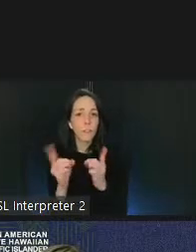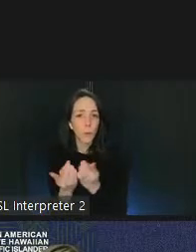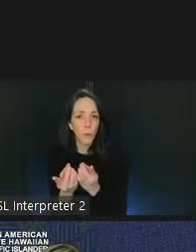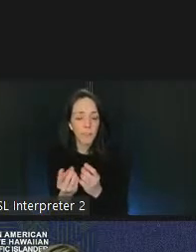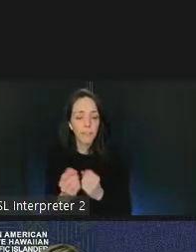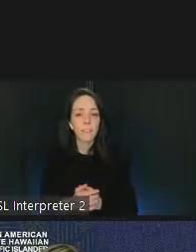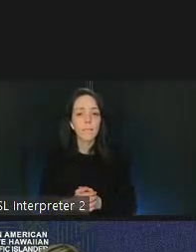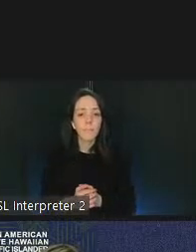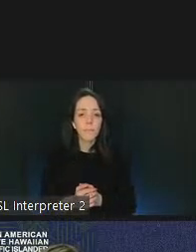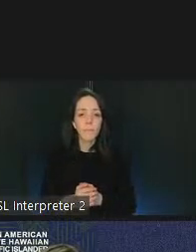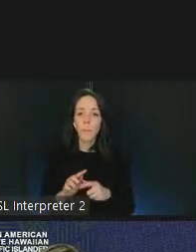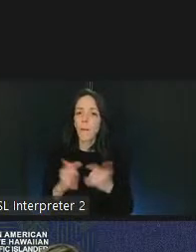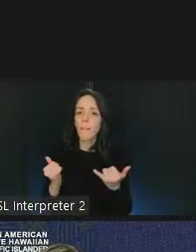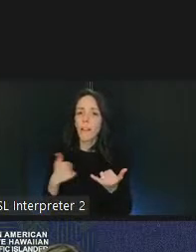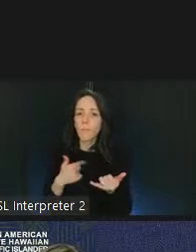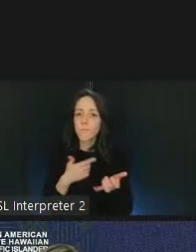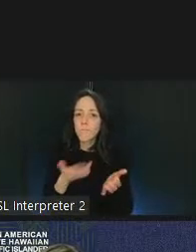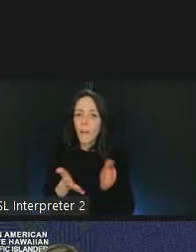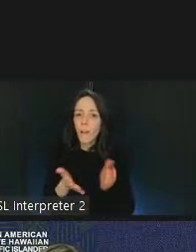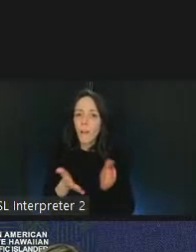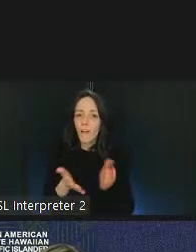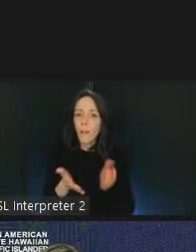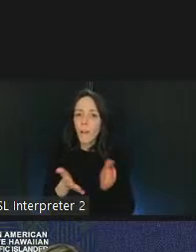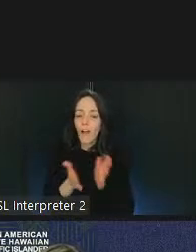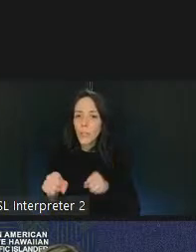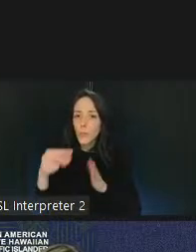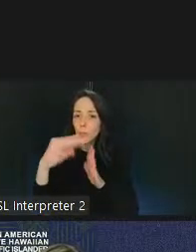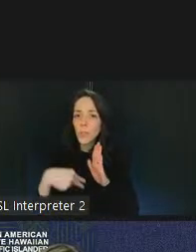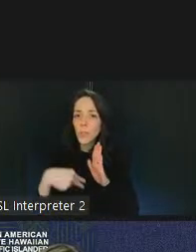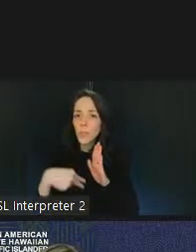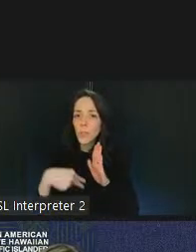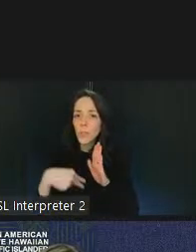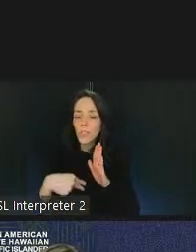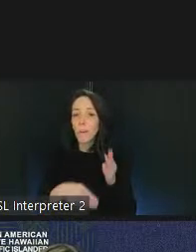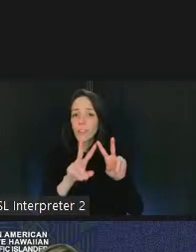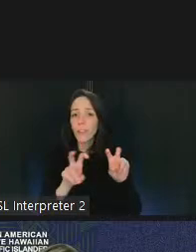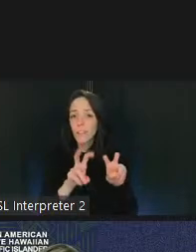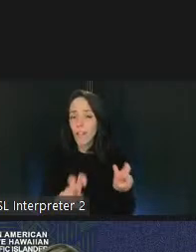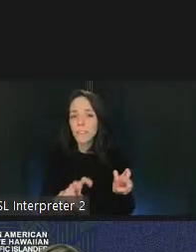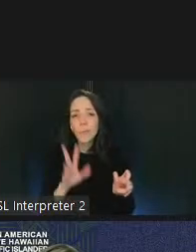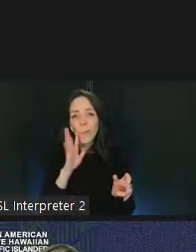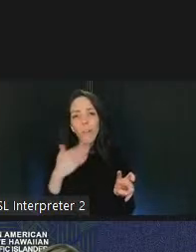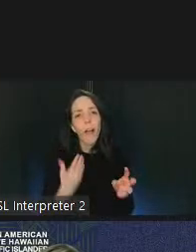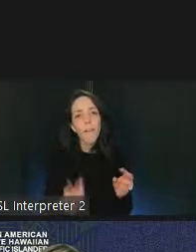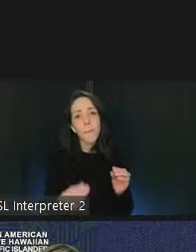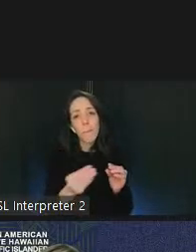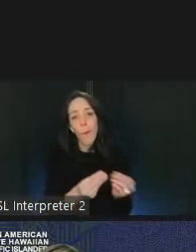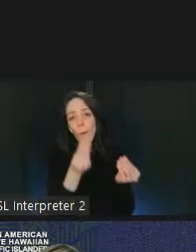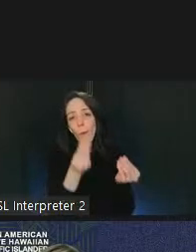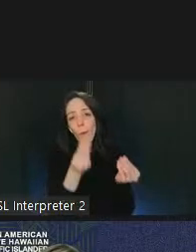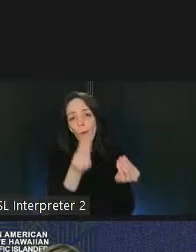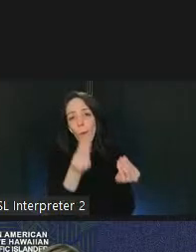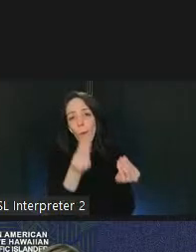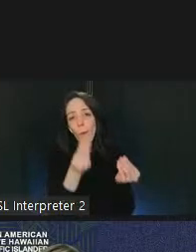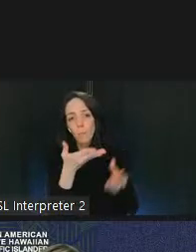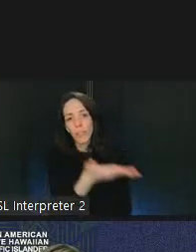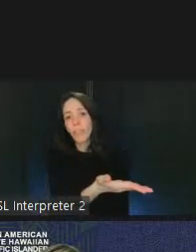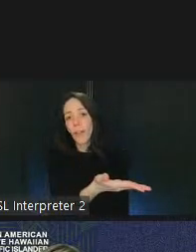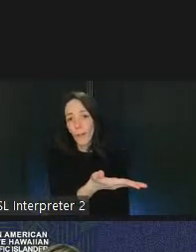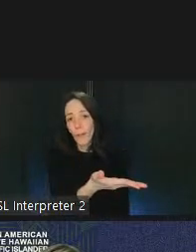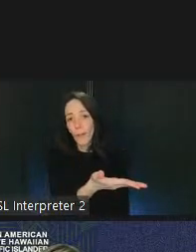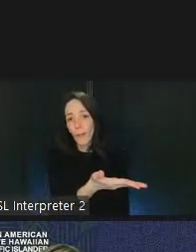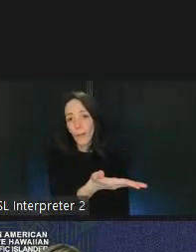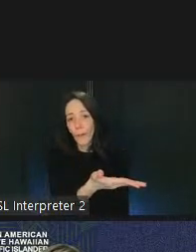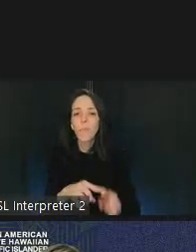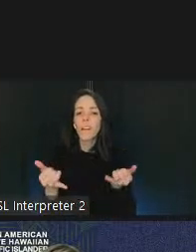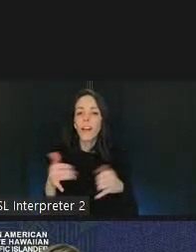invite you to review the budget equity analysis that Ms. Tillman mentioned at the beginning of the presentation today. But